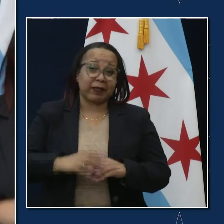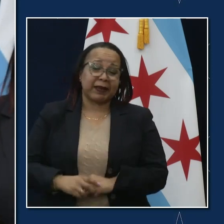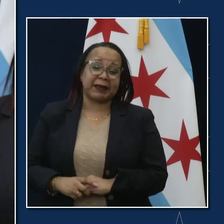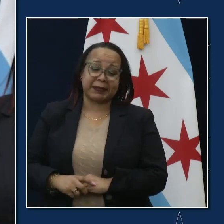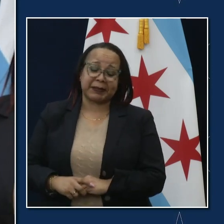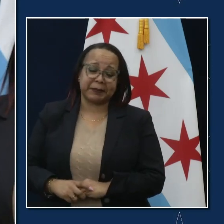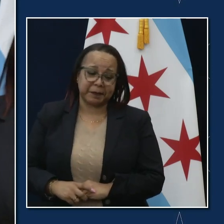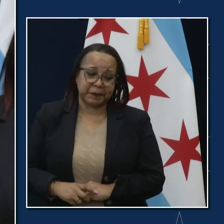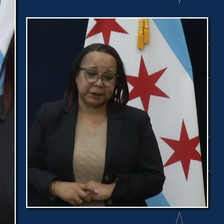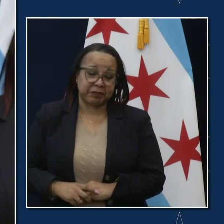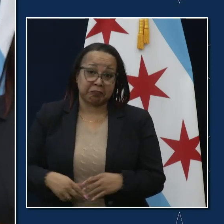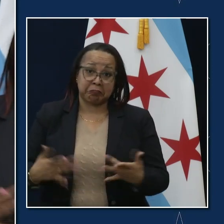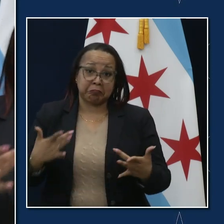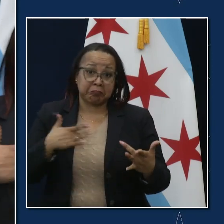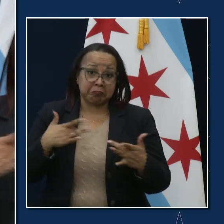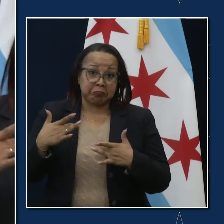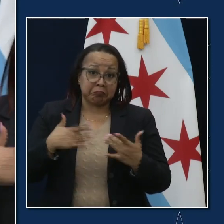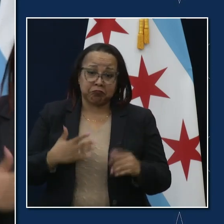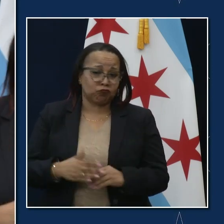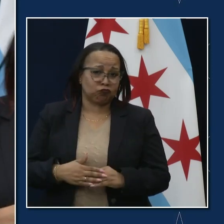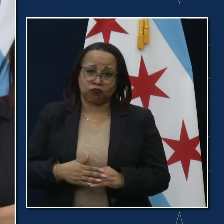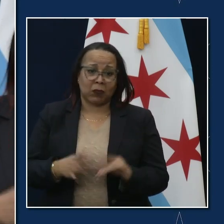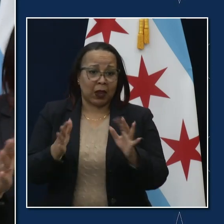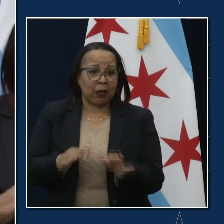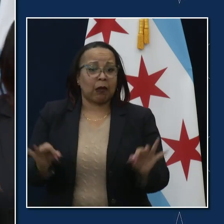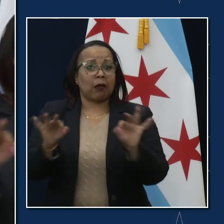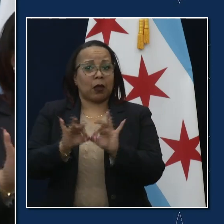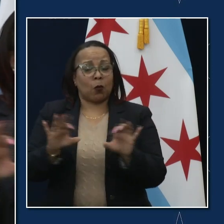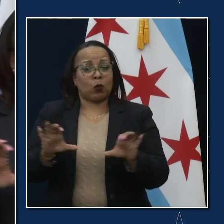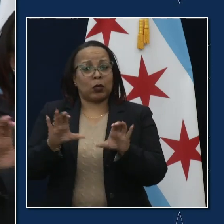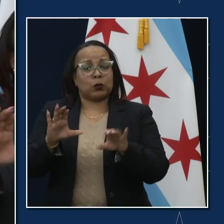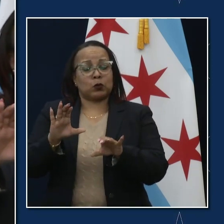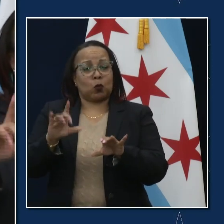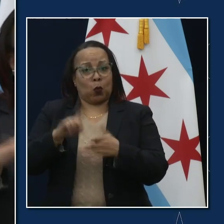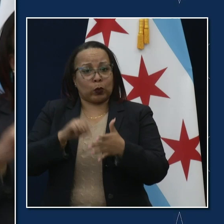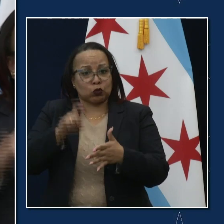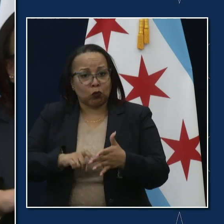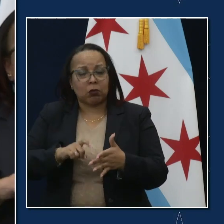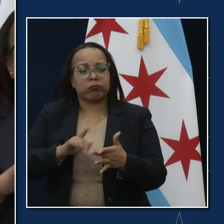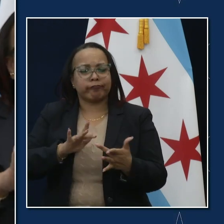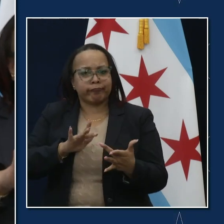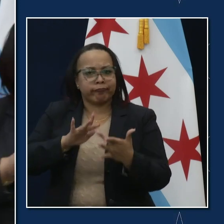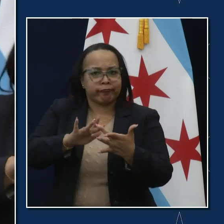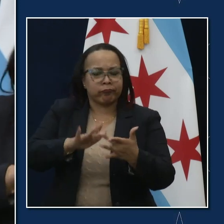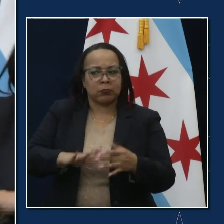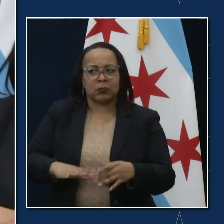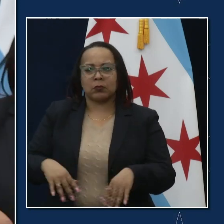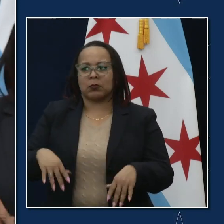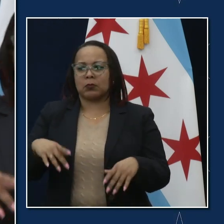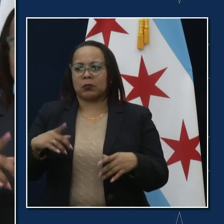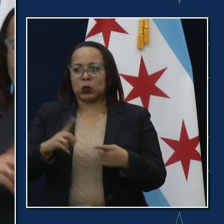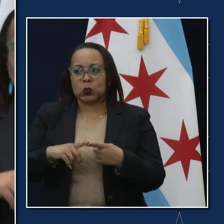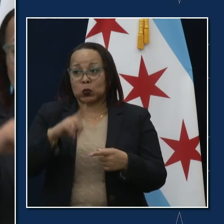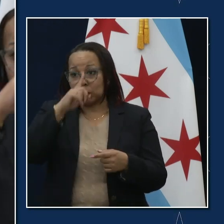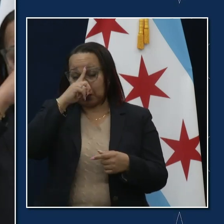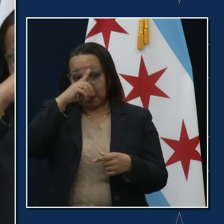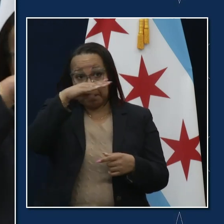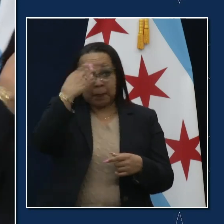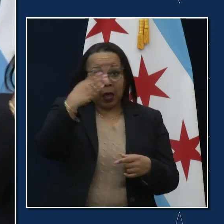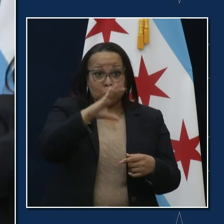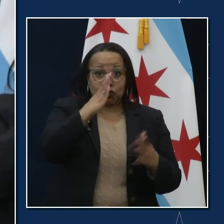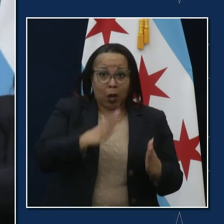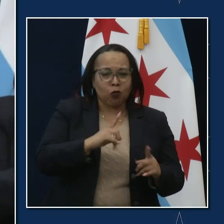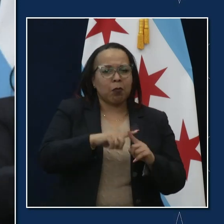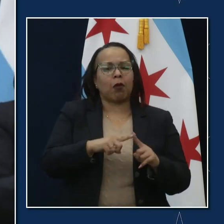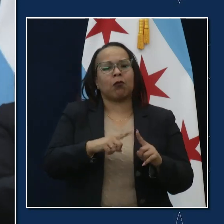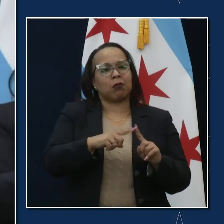have concerns as long as we keep doing what we need to be doing, which is reaching out into not just Black Chicago, but all